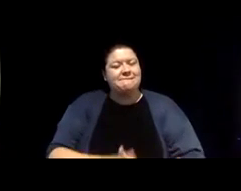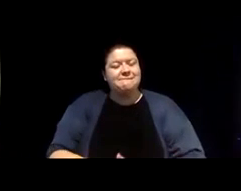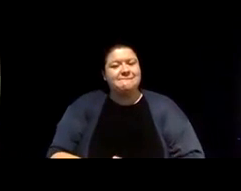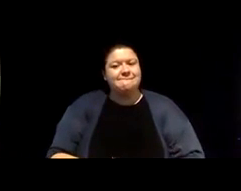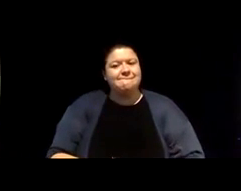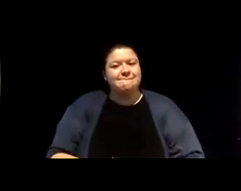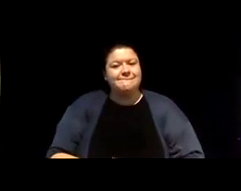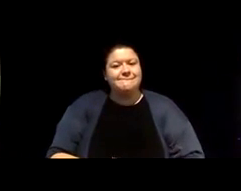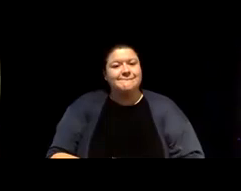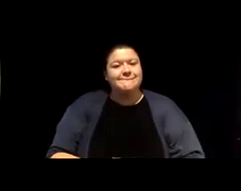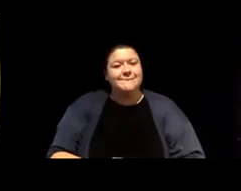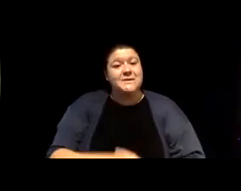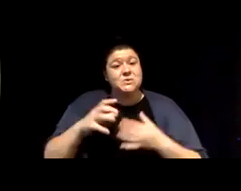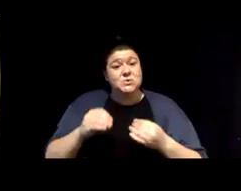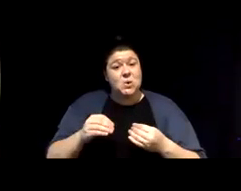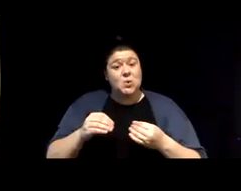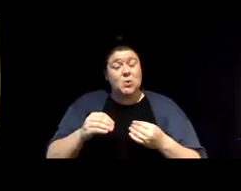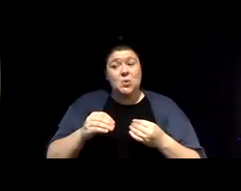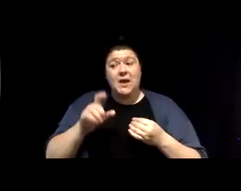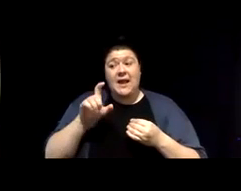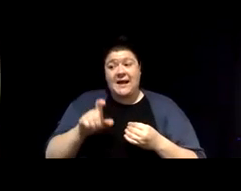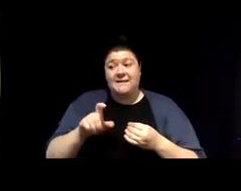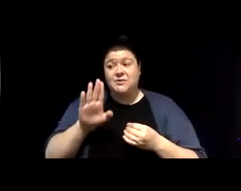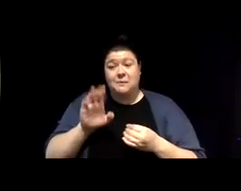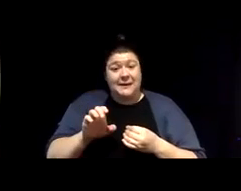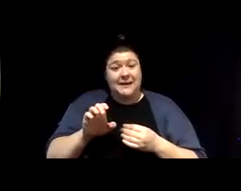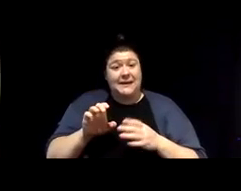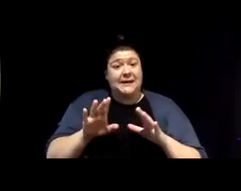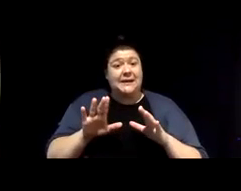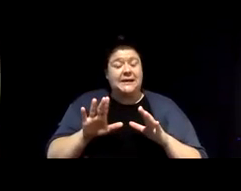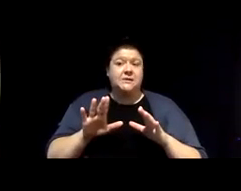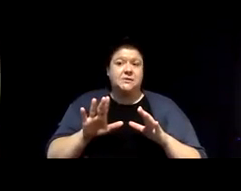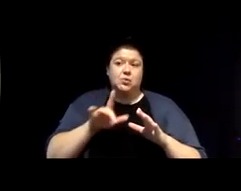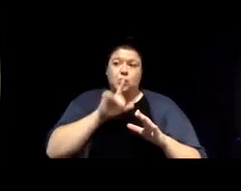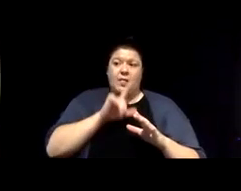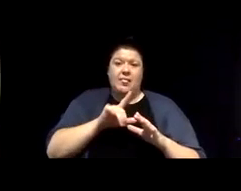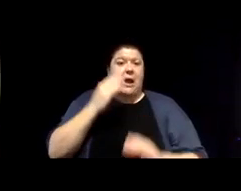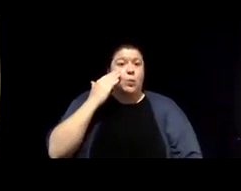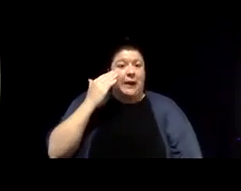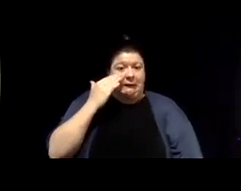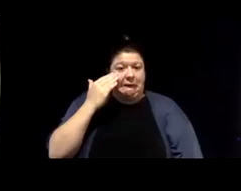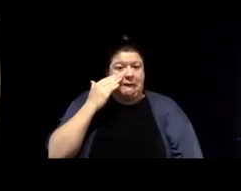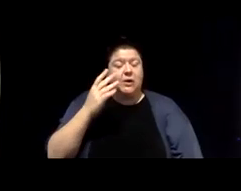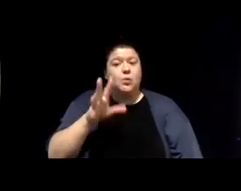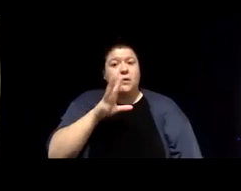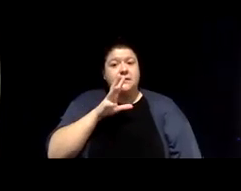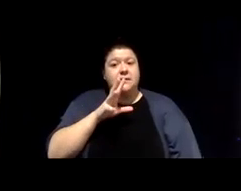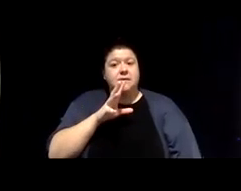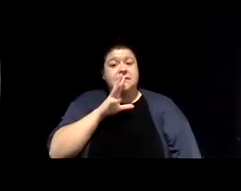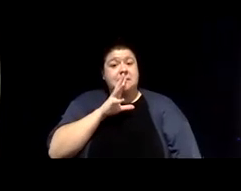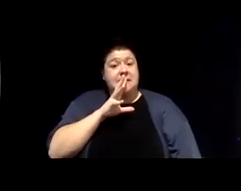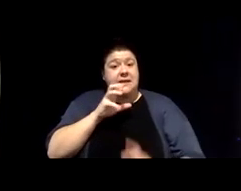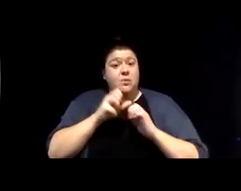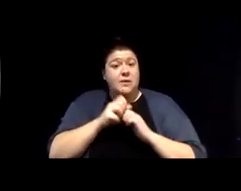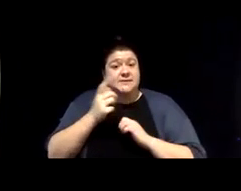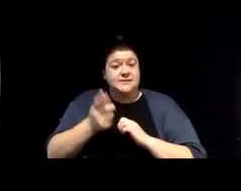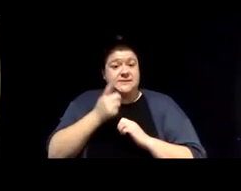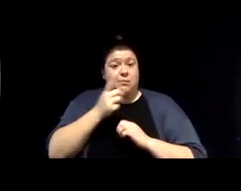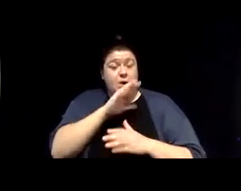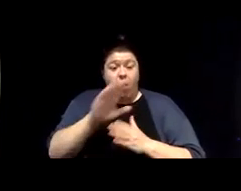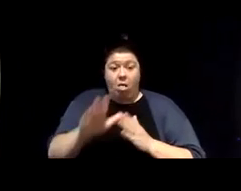Right? And so we have to be very conscious of the fact that we are speaking with our body at all